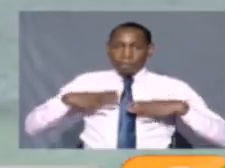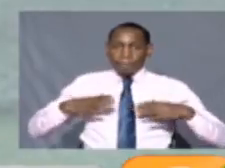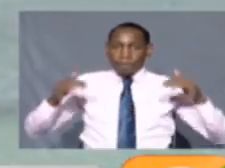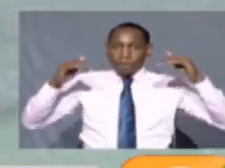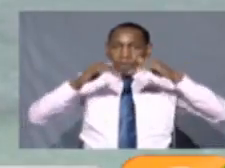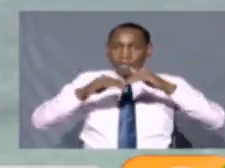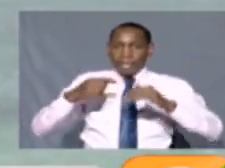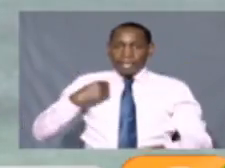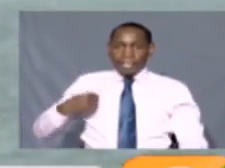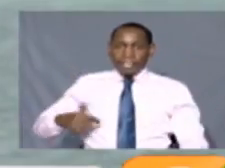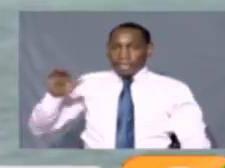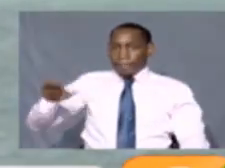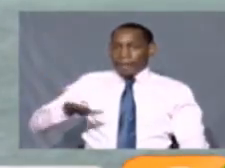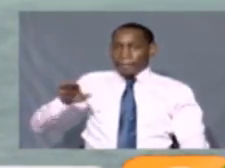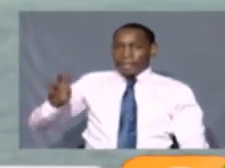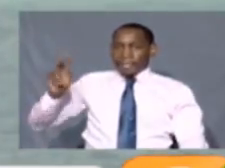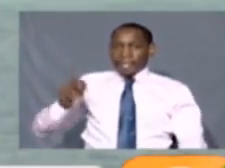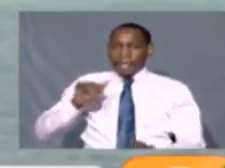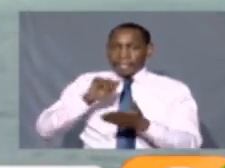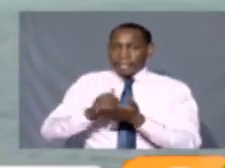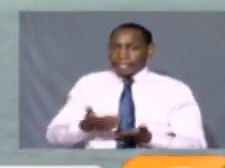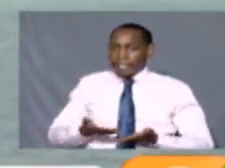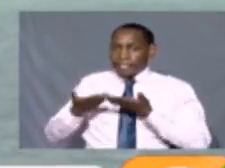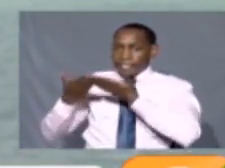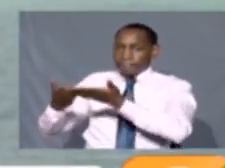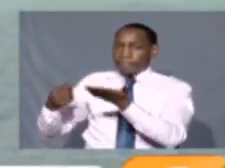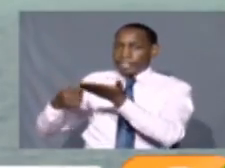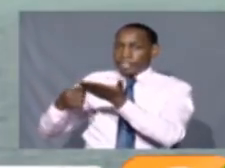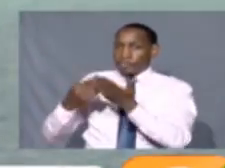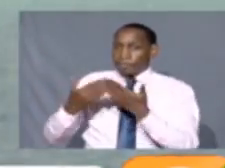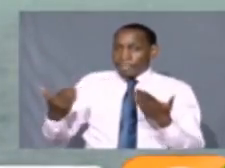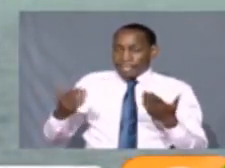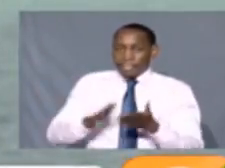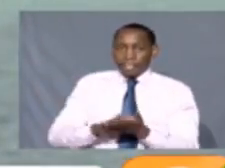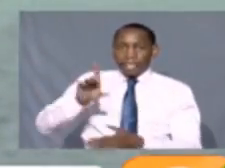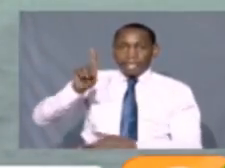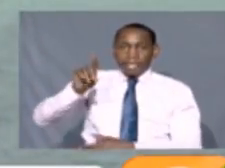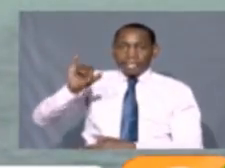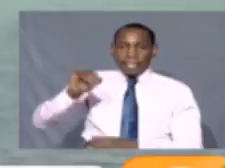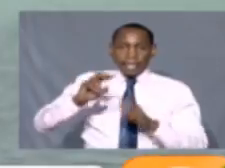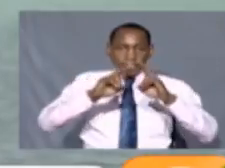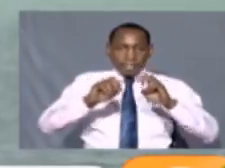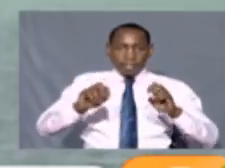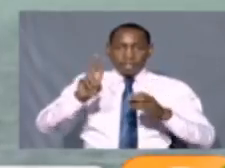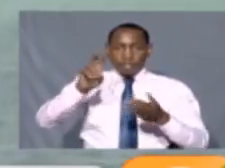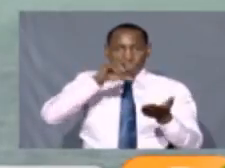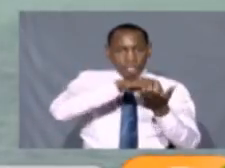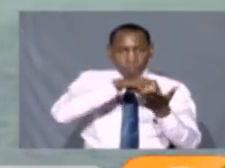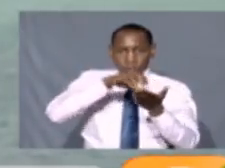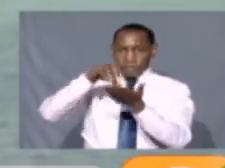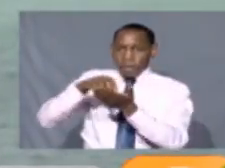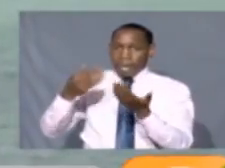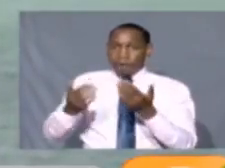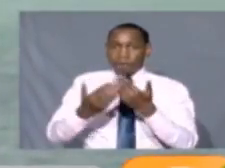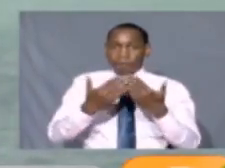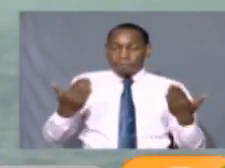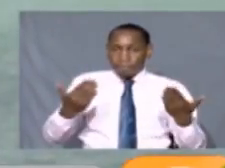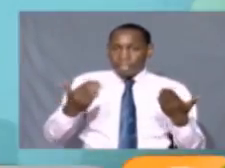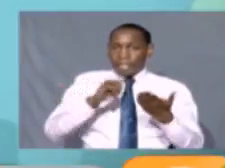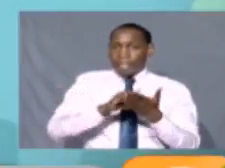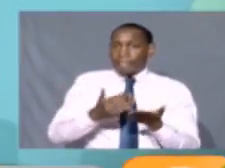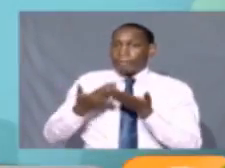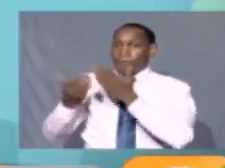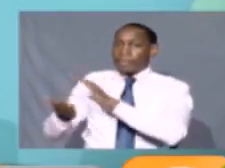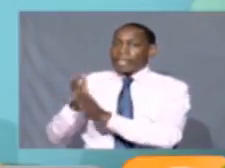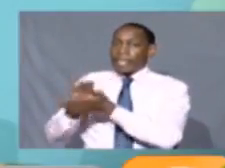Congress, China's Parliament to Kenya, was supposed to deliver electronics. DCI now probing two possibilities on how the consignment ended up